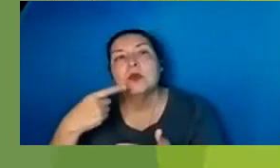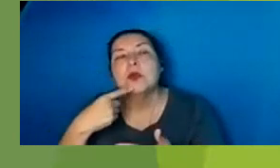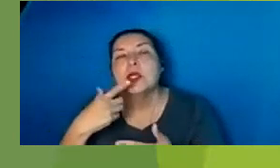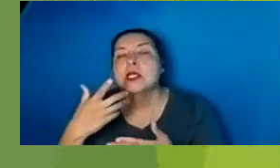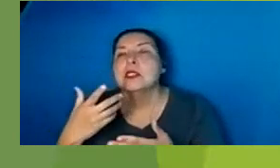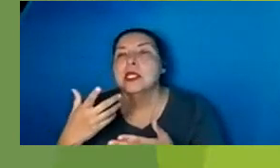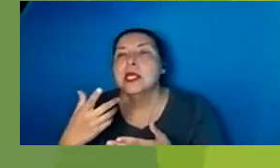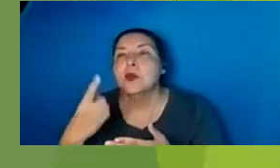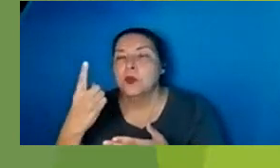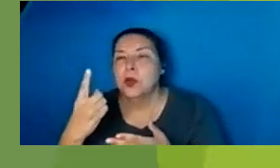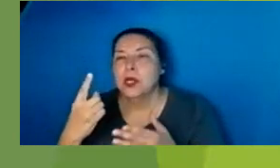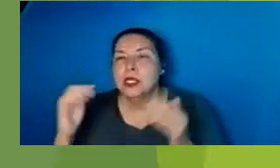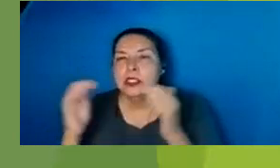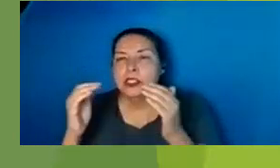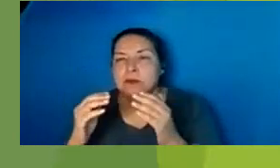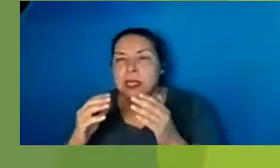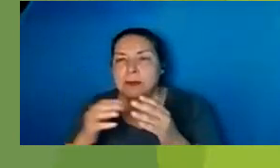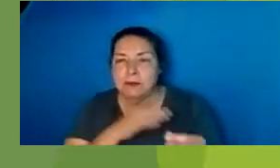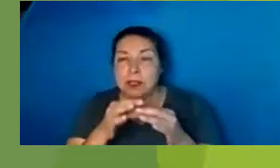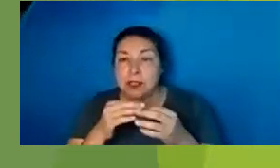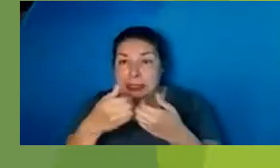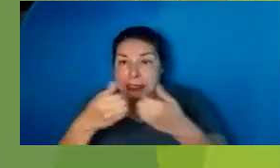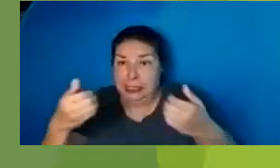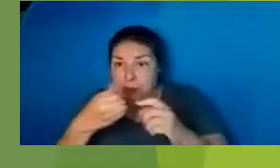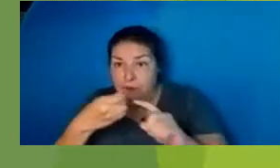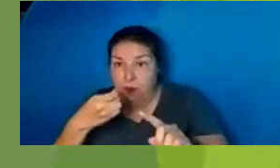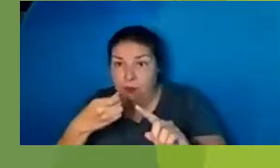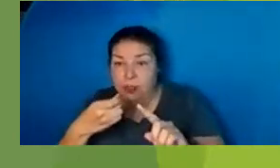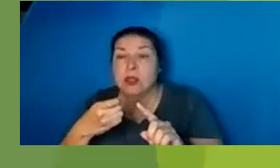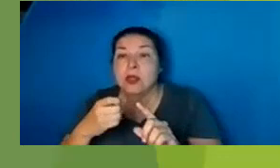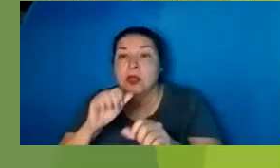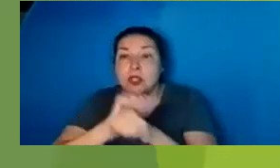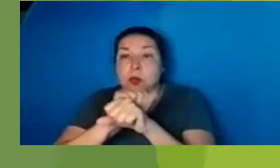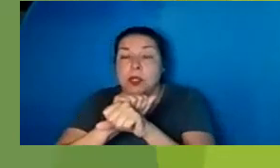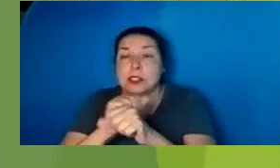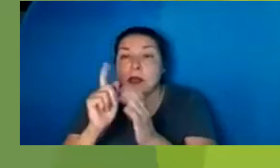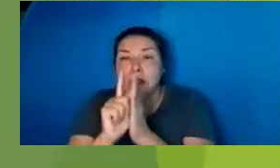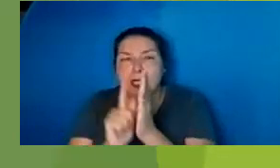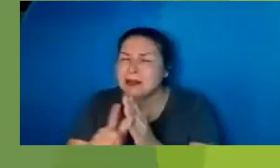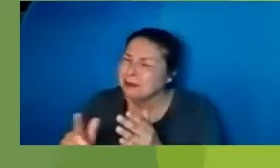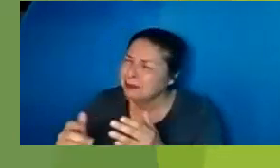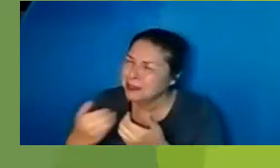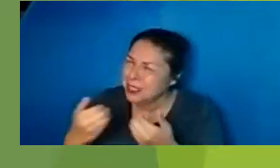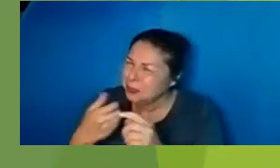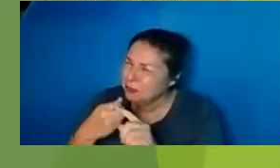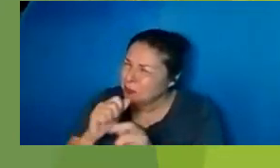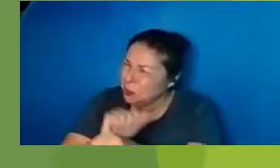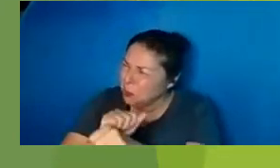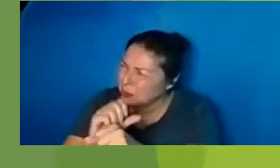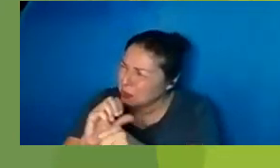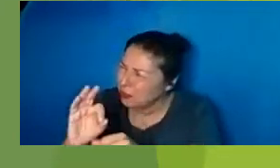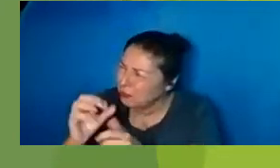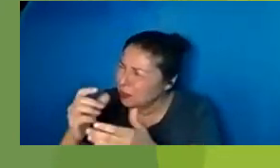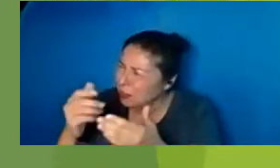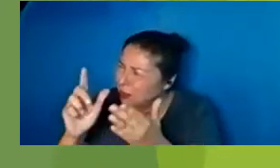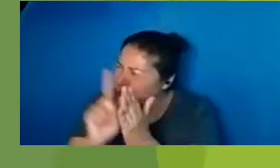by faith, apart from the works of the law. Apart from the works of the law? That